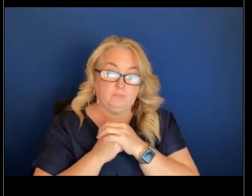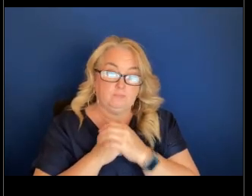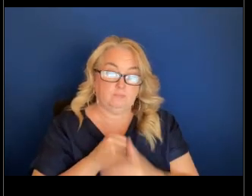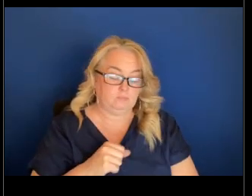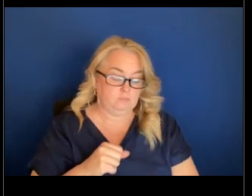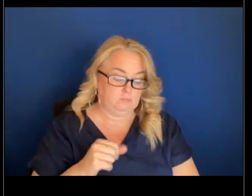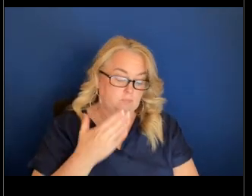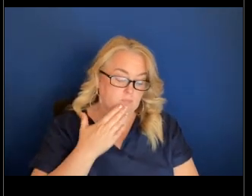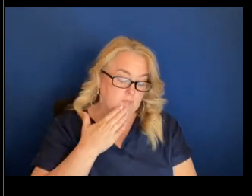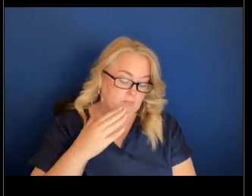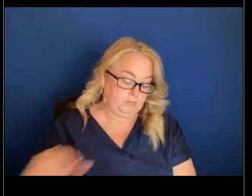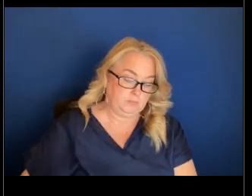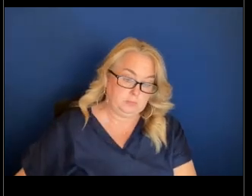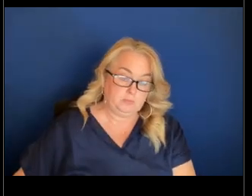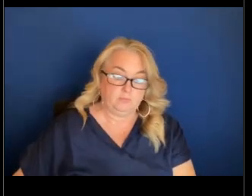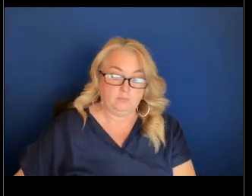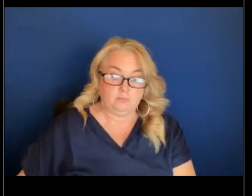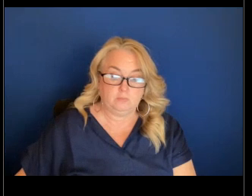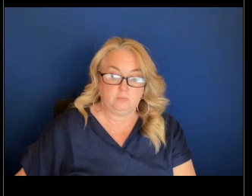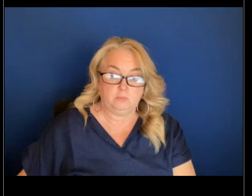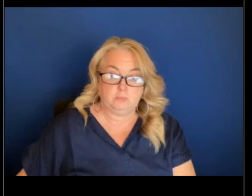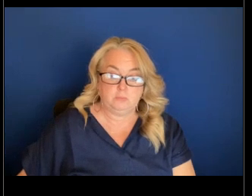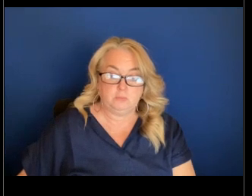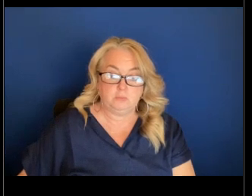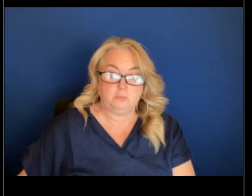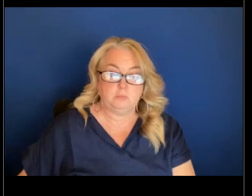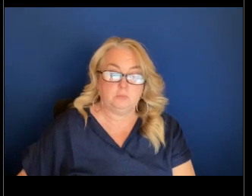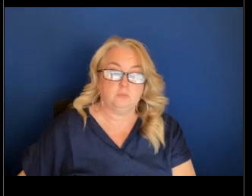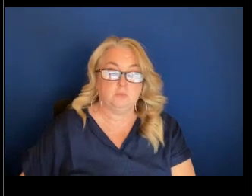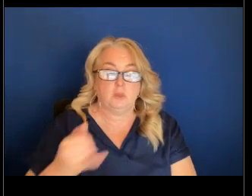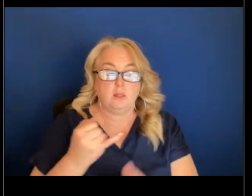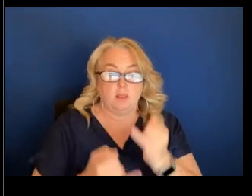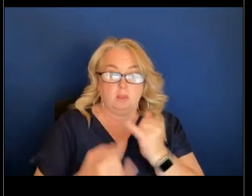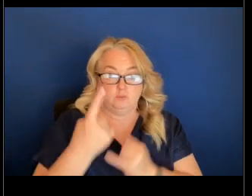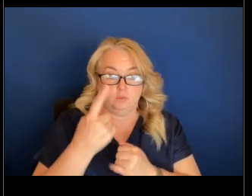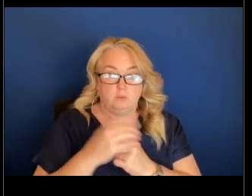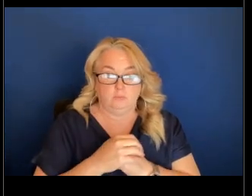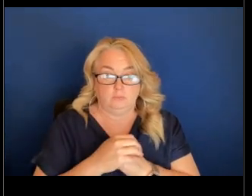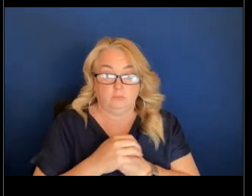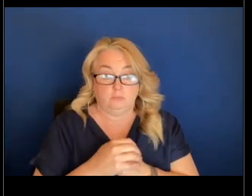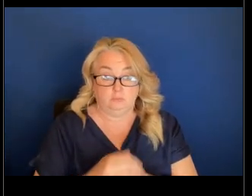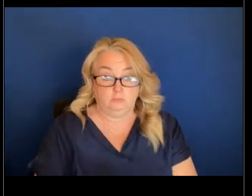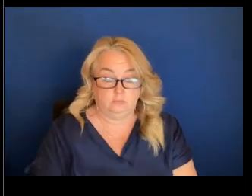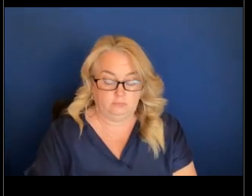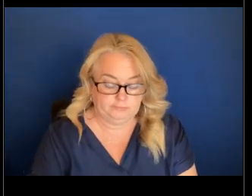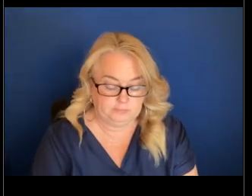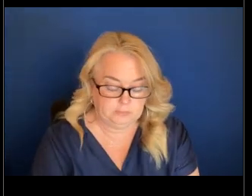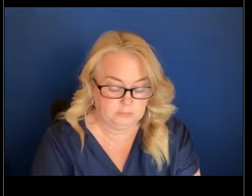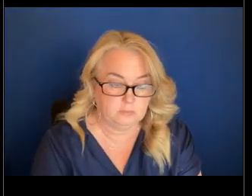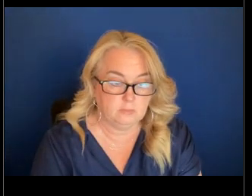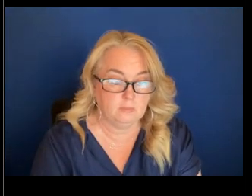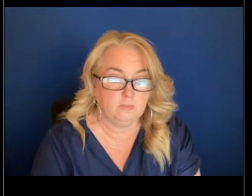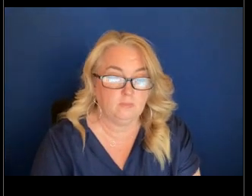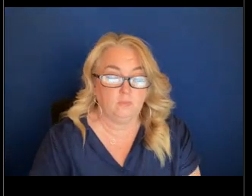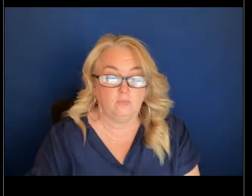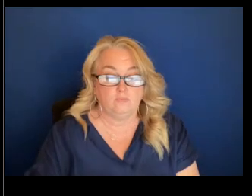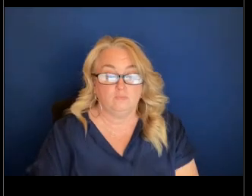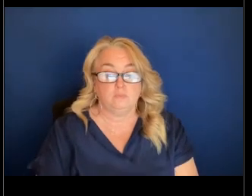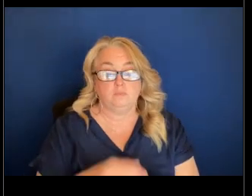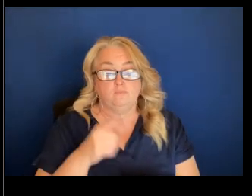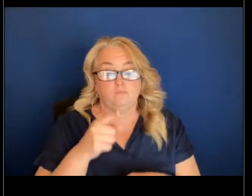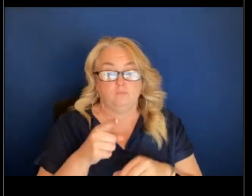Thank you for that answer, Eric. Our last question that we have time for from Paul. Are entrance doors to